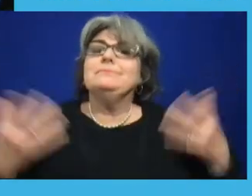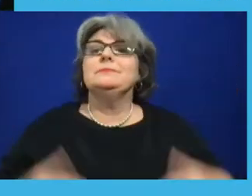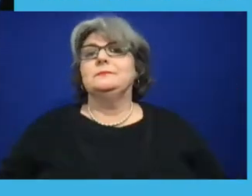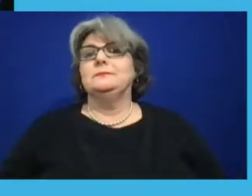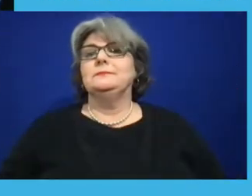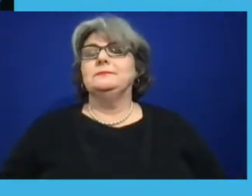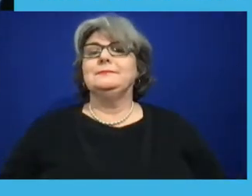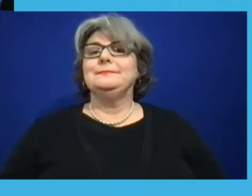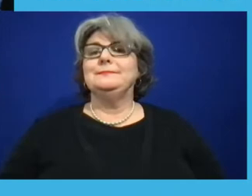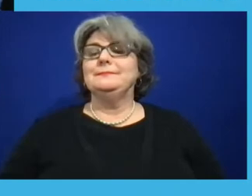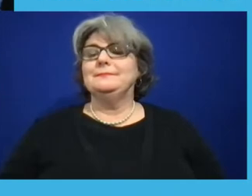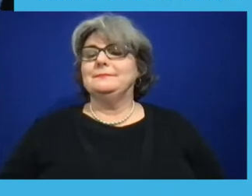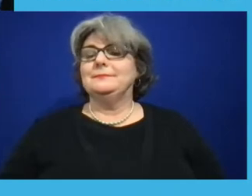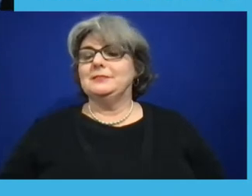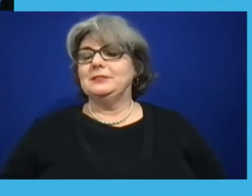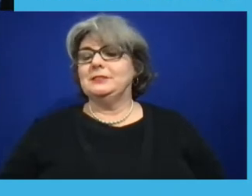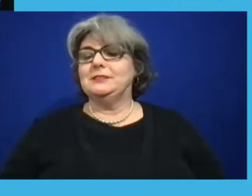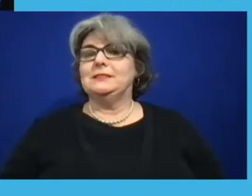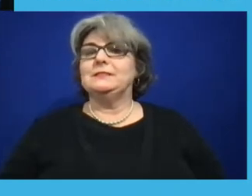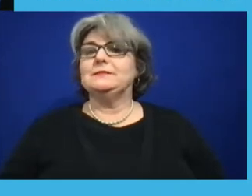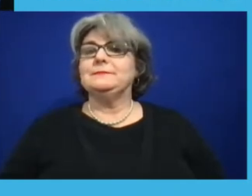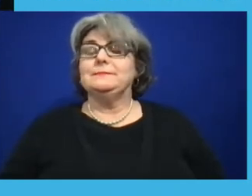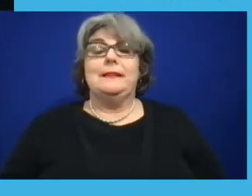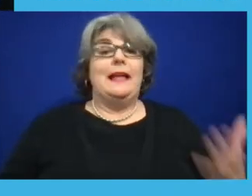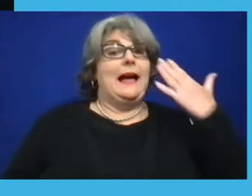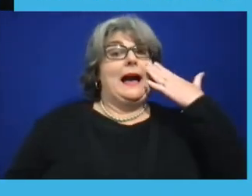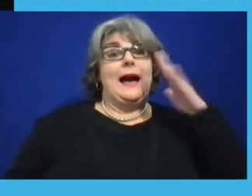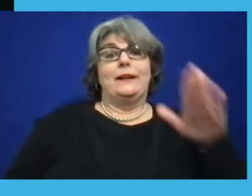time, I don't know what is.